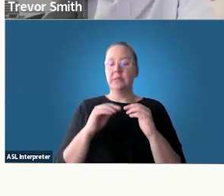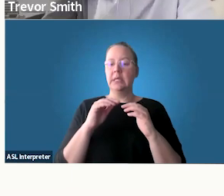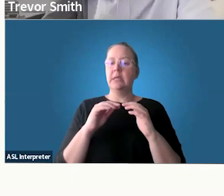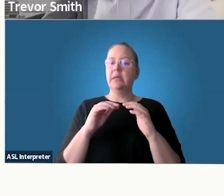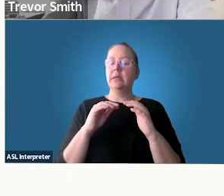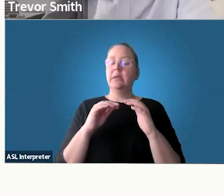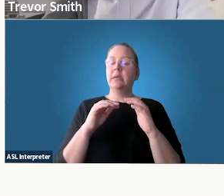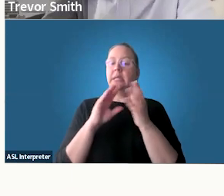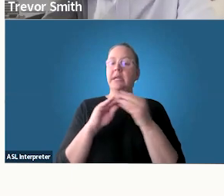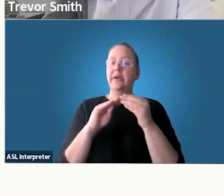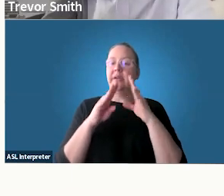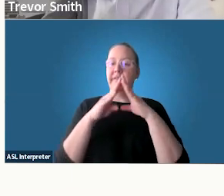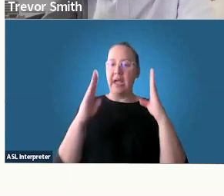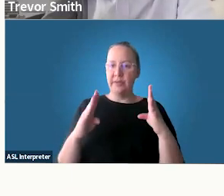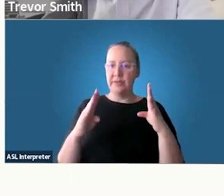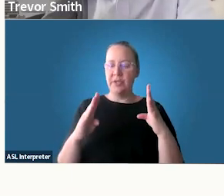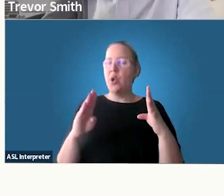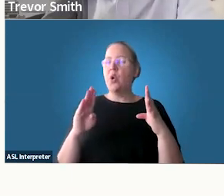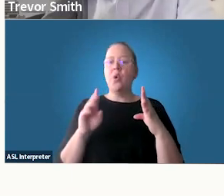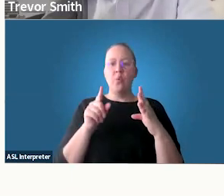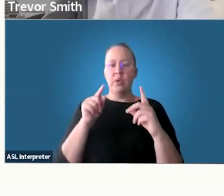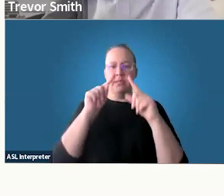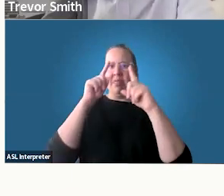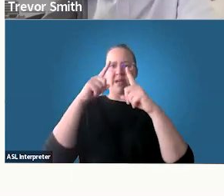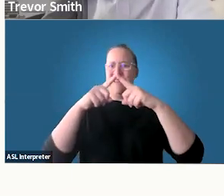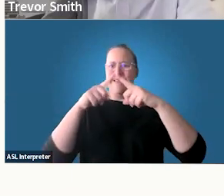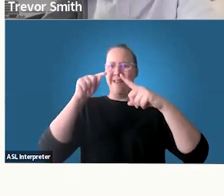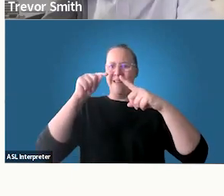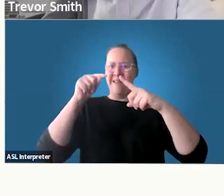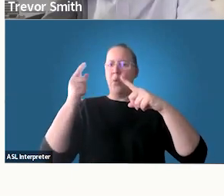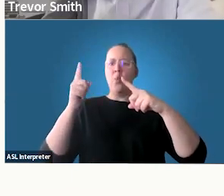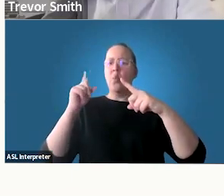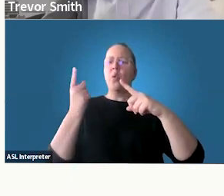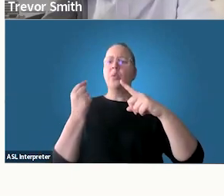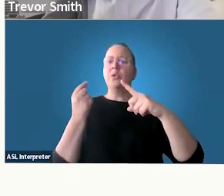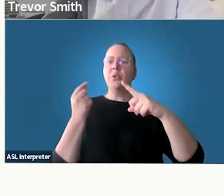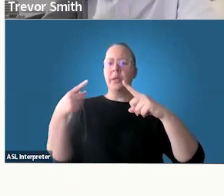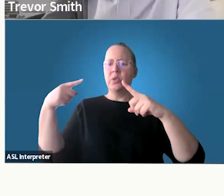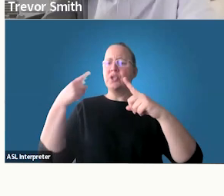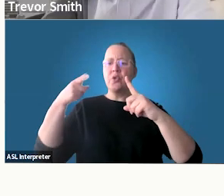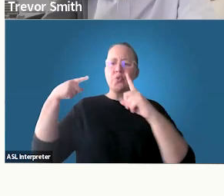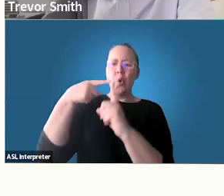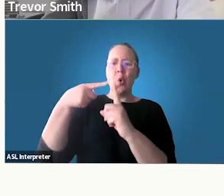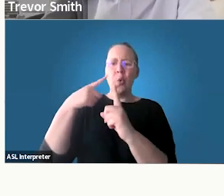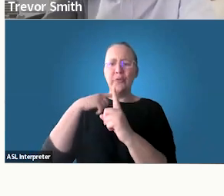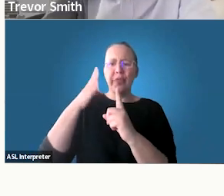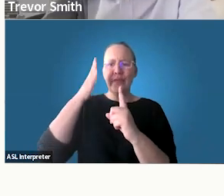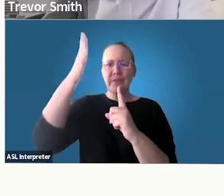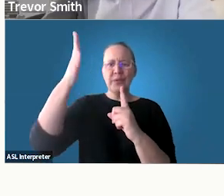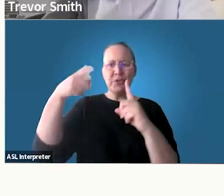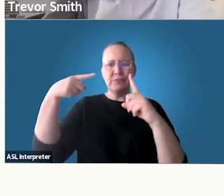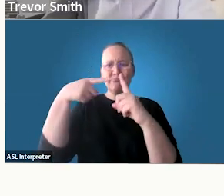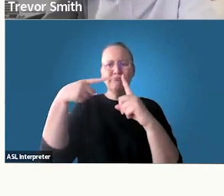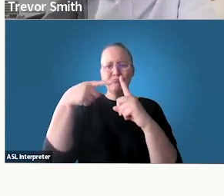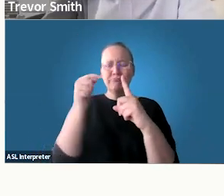the North Star. Where are we going? What's the articulation of the vision of the narrative that we're trying to build in the future? And really an answer